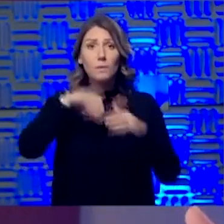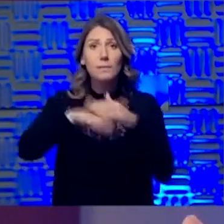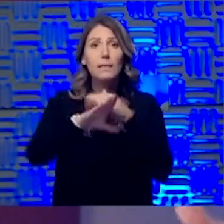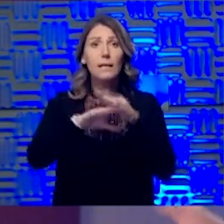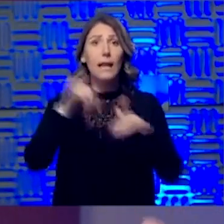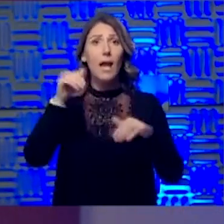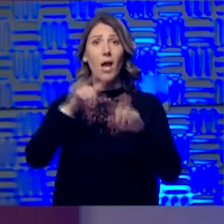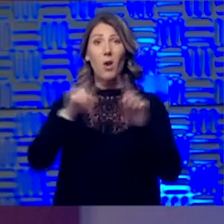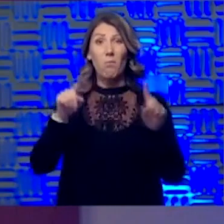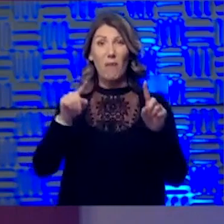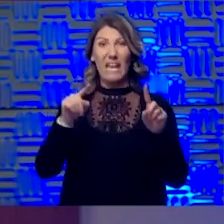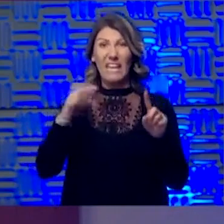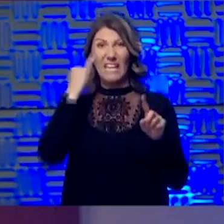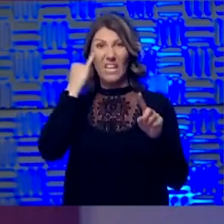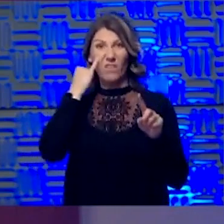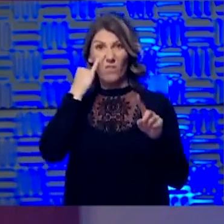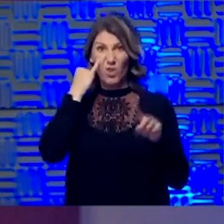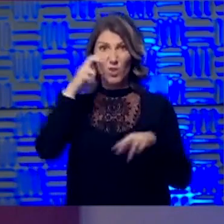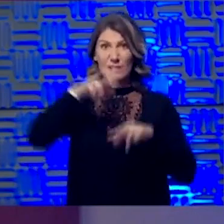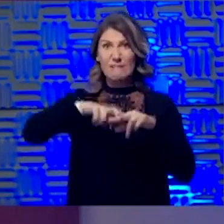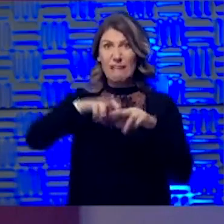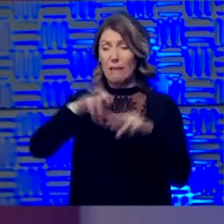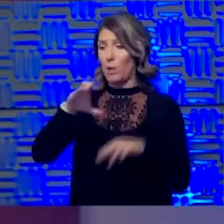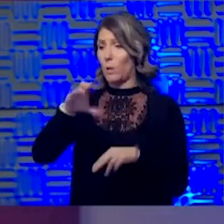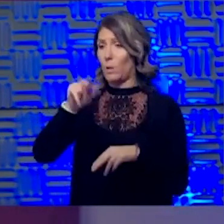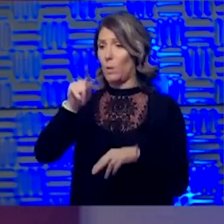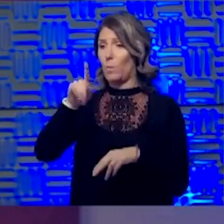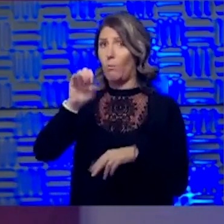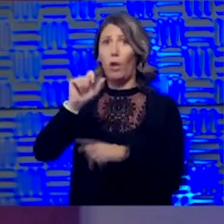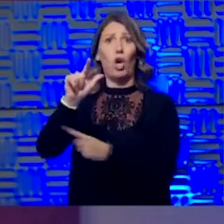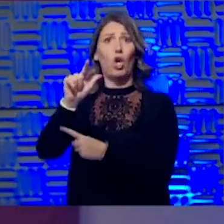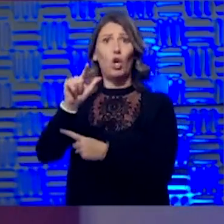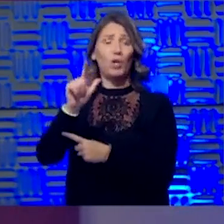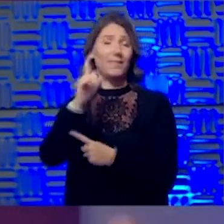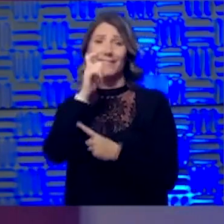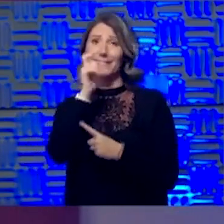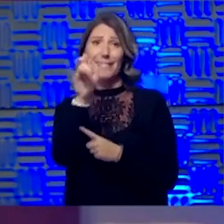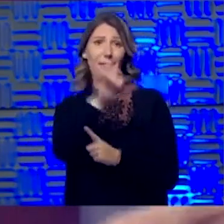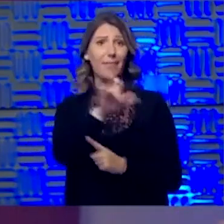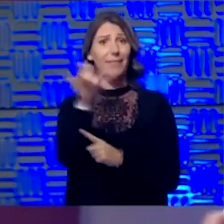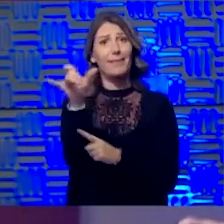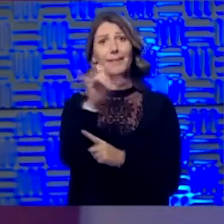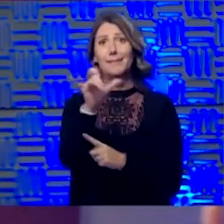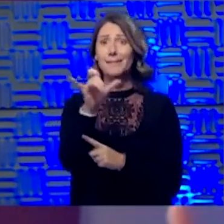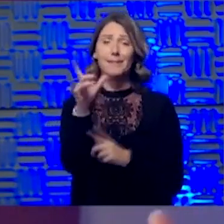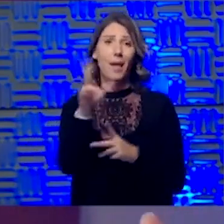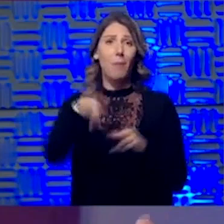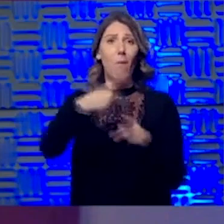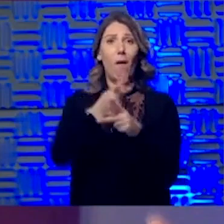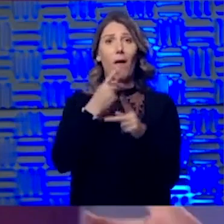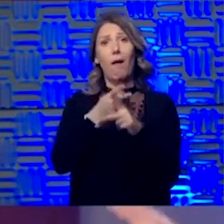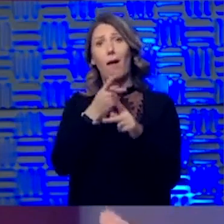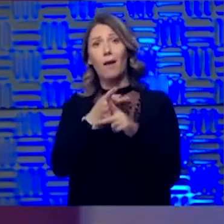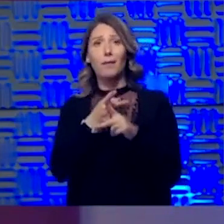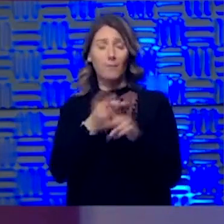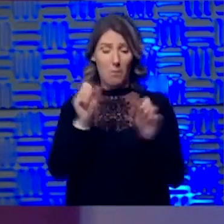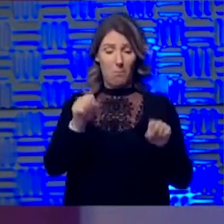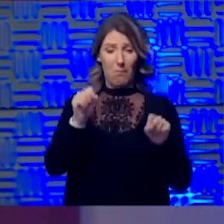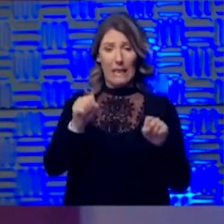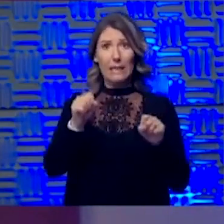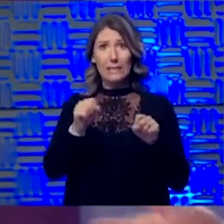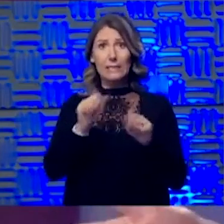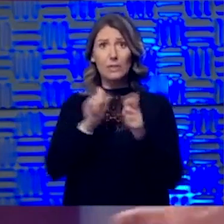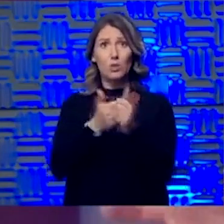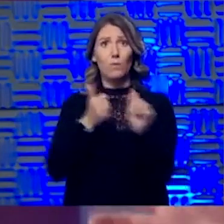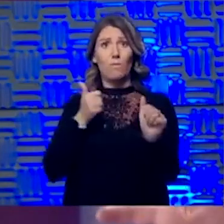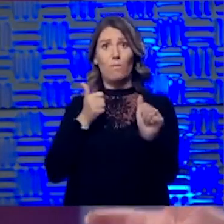cubicle setting, you don't always have that luxury. So I think depending on how many other folks are in that space with you, if there's only a couple of other